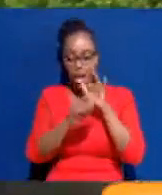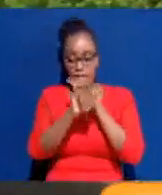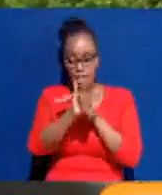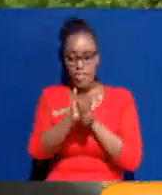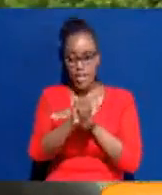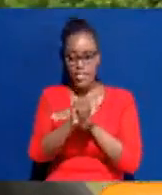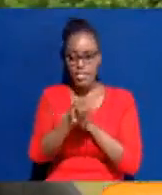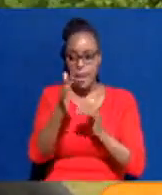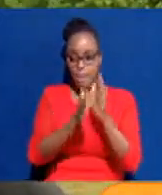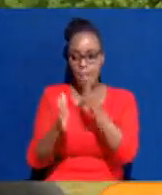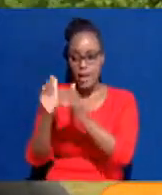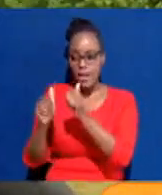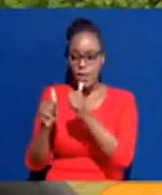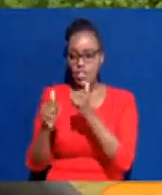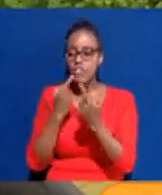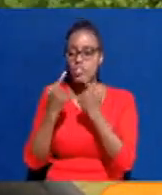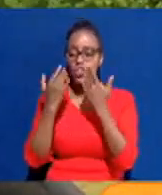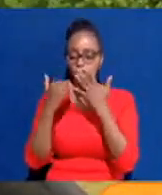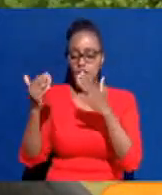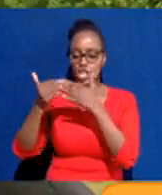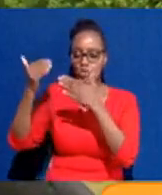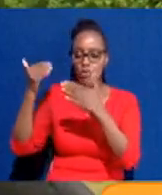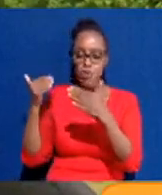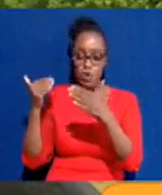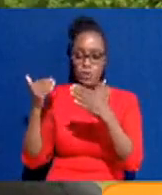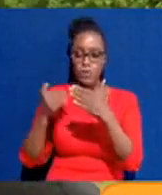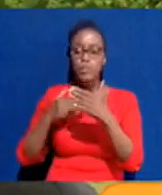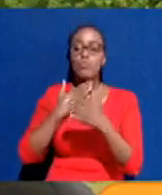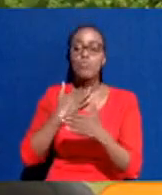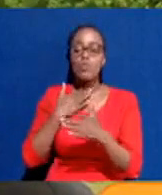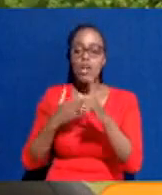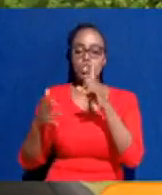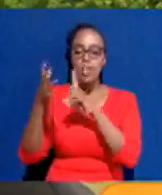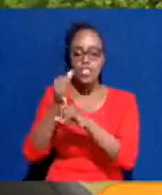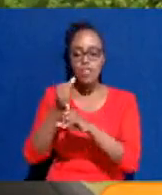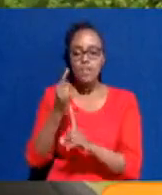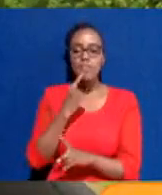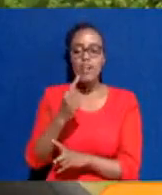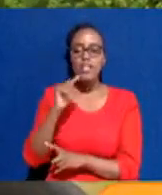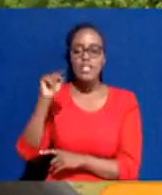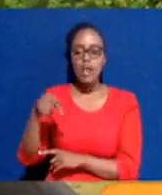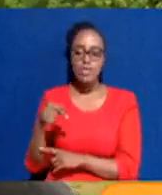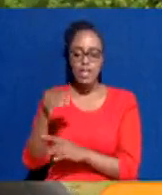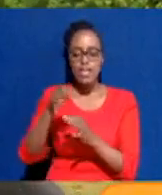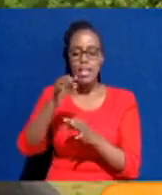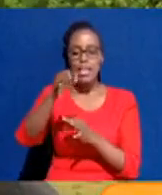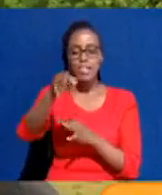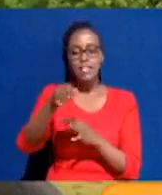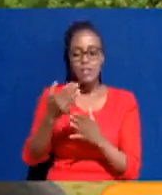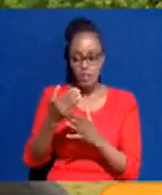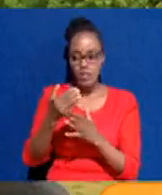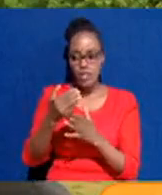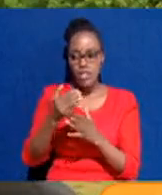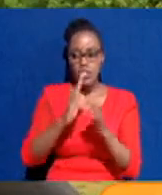I talked about earlier, we want to achieve 100,000 hectares in the next